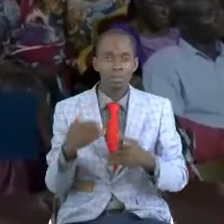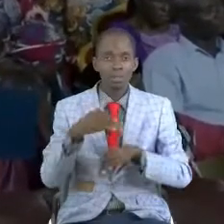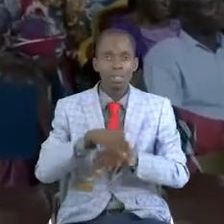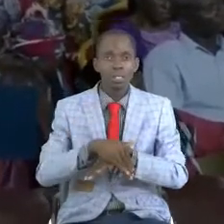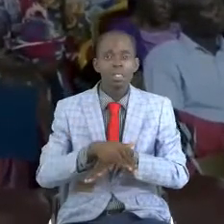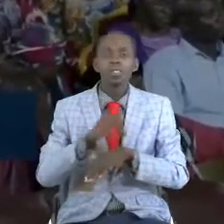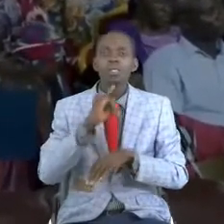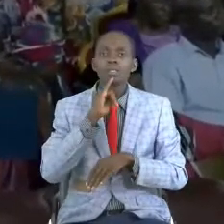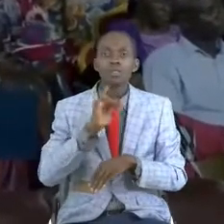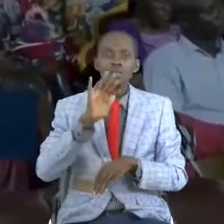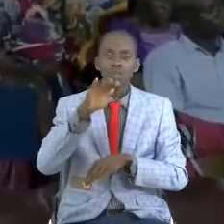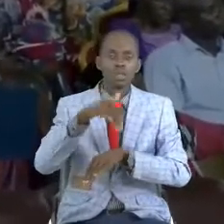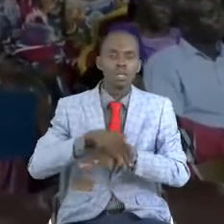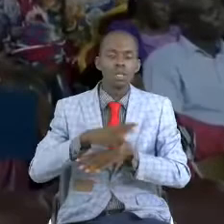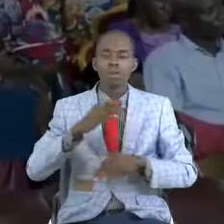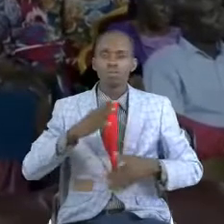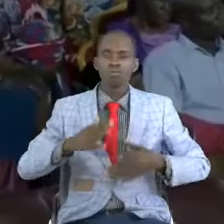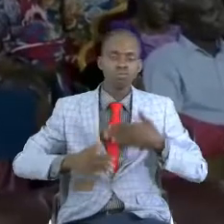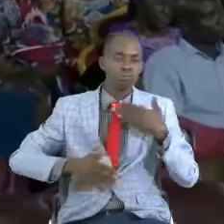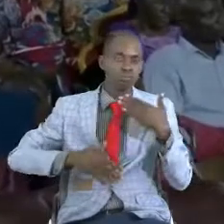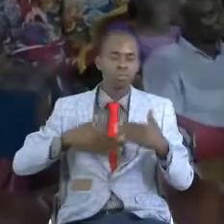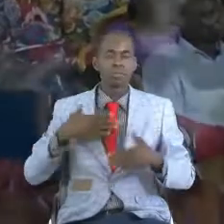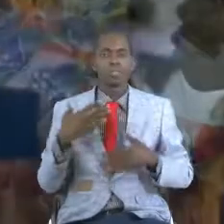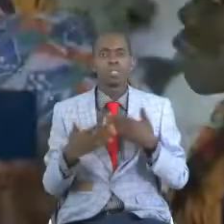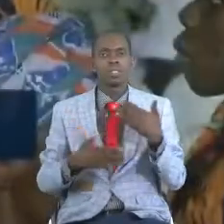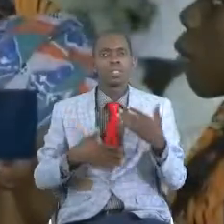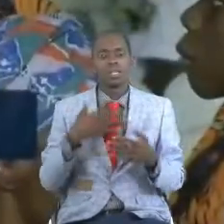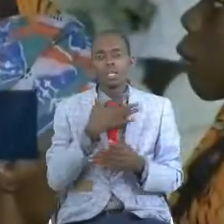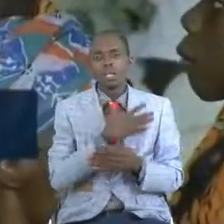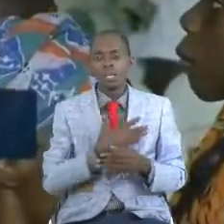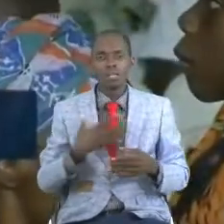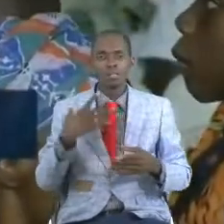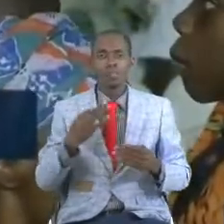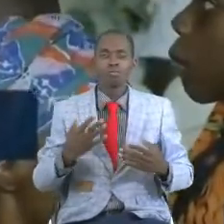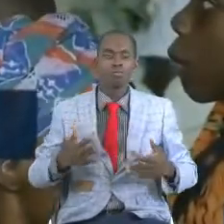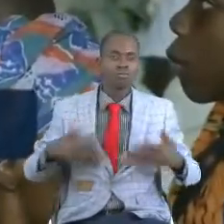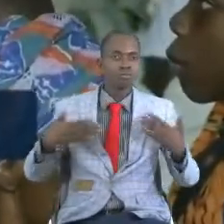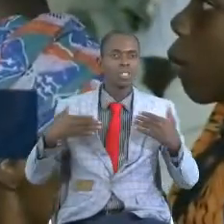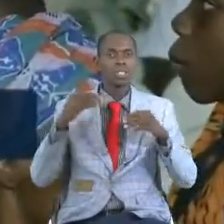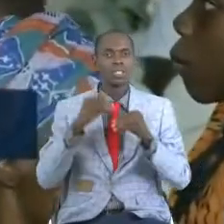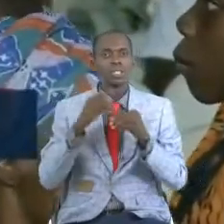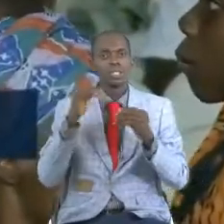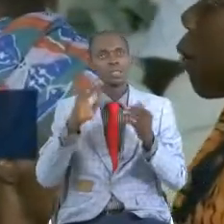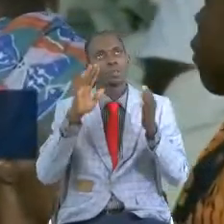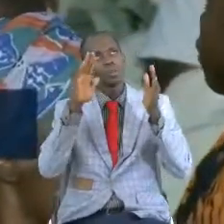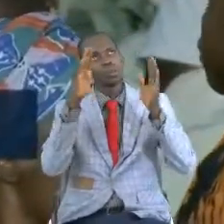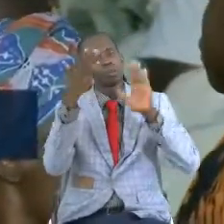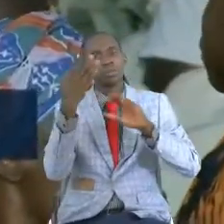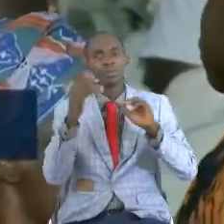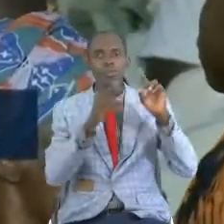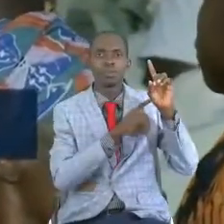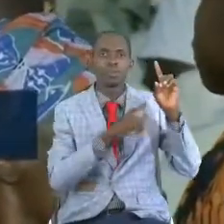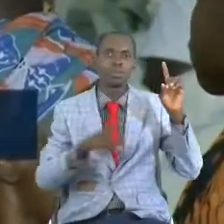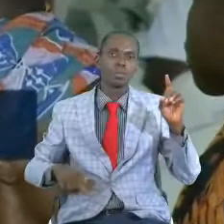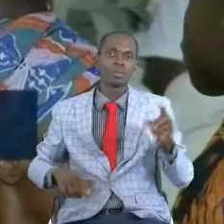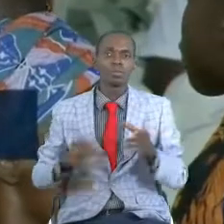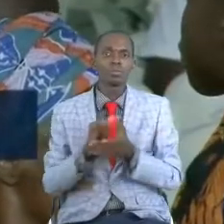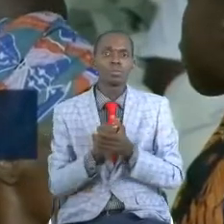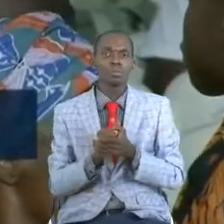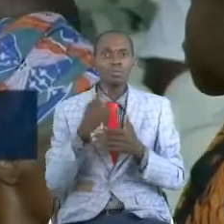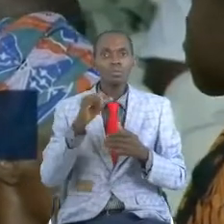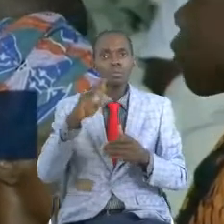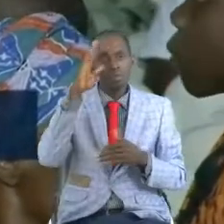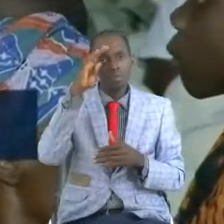joy and gladness and rejoicing in the presence of the Lord. The man of God has assured